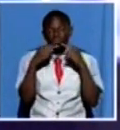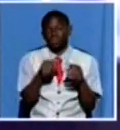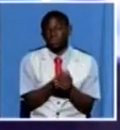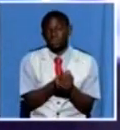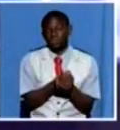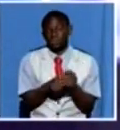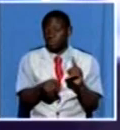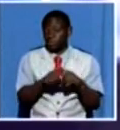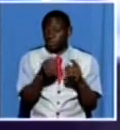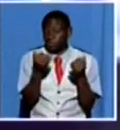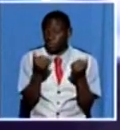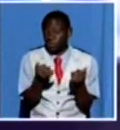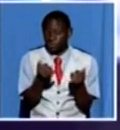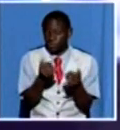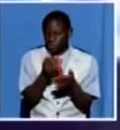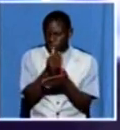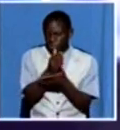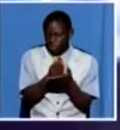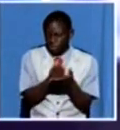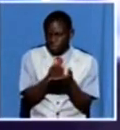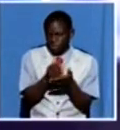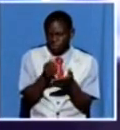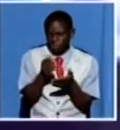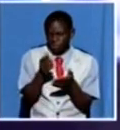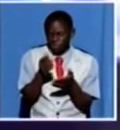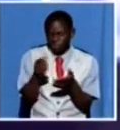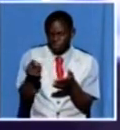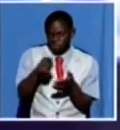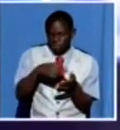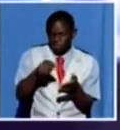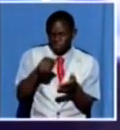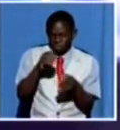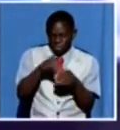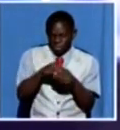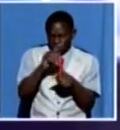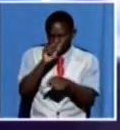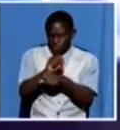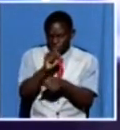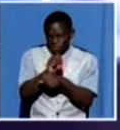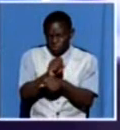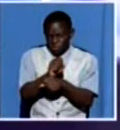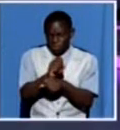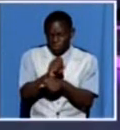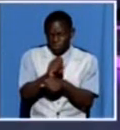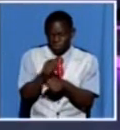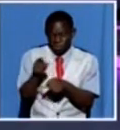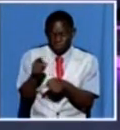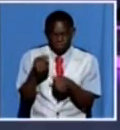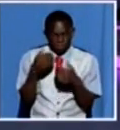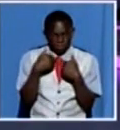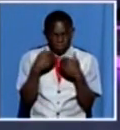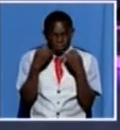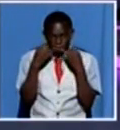government system who are misleading the general public and our friends in the opposition. But isn't they'll that pick a raw information